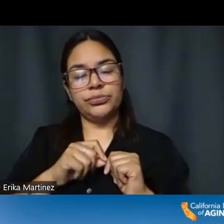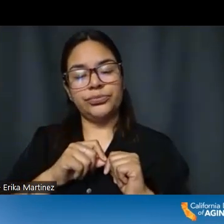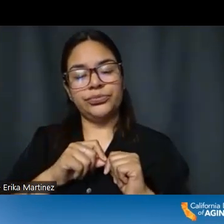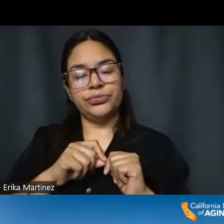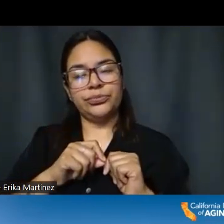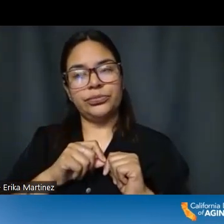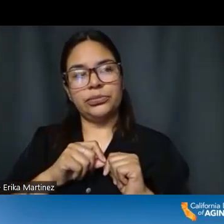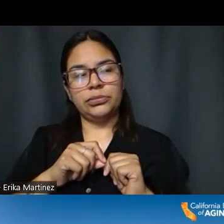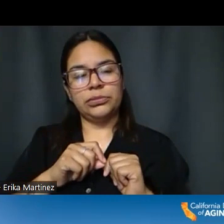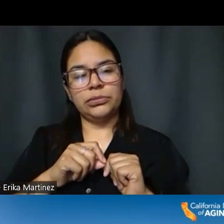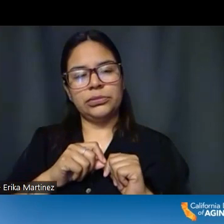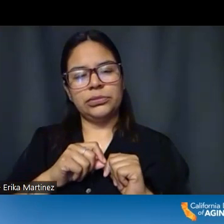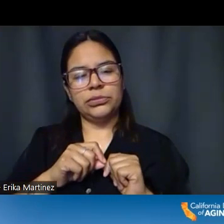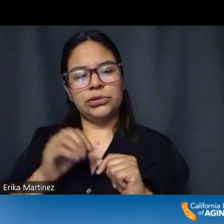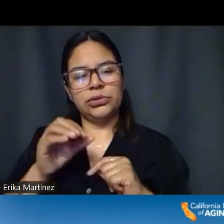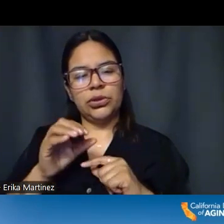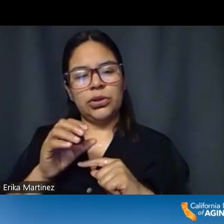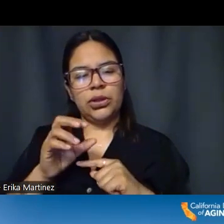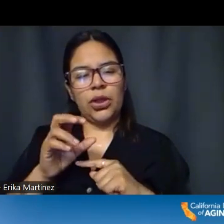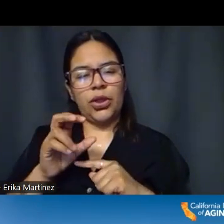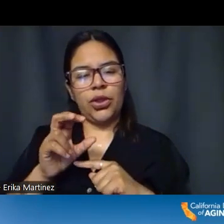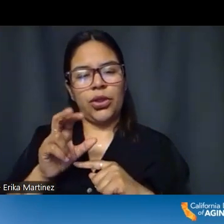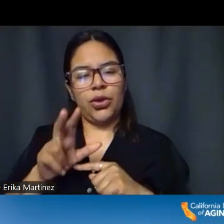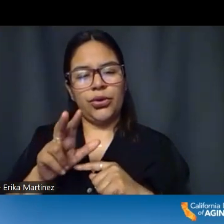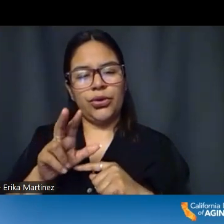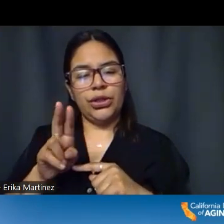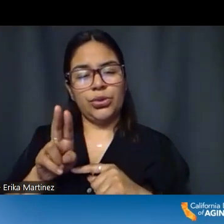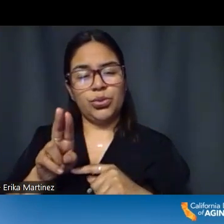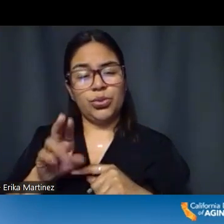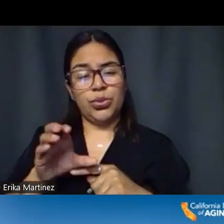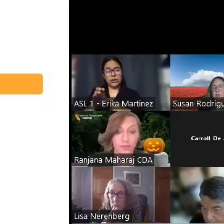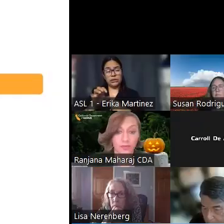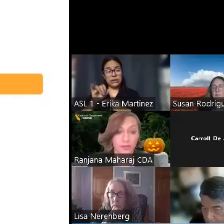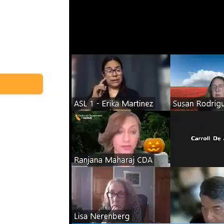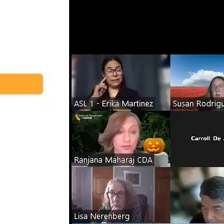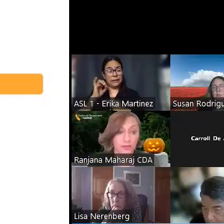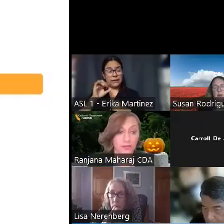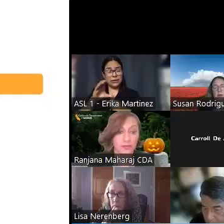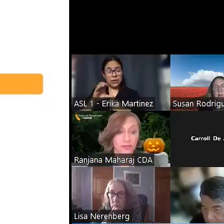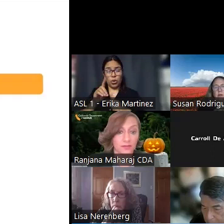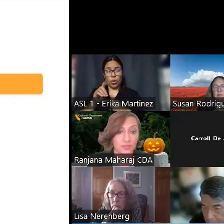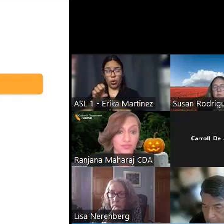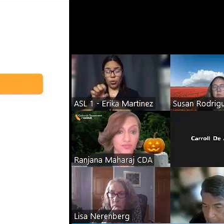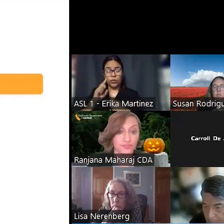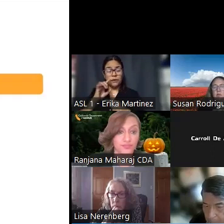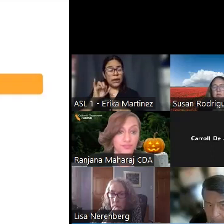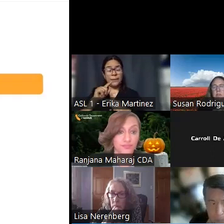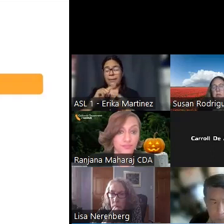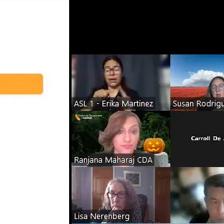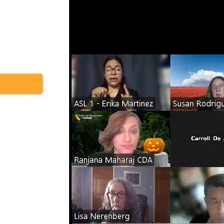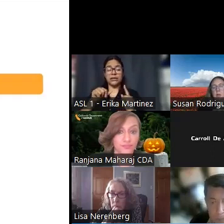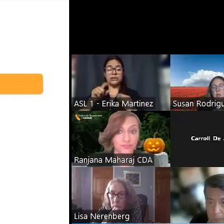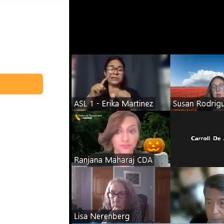it's the code is 3200, and any of you conservatorship type people on here could maybe help with that as far as which code it